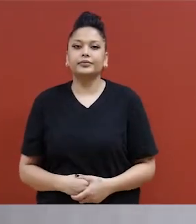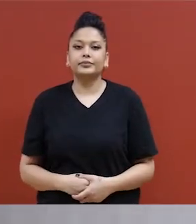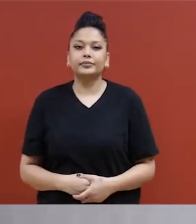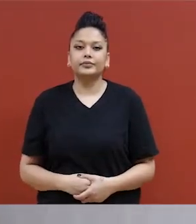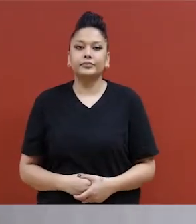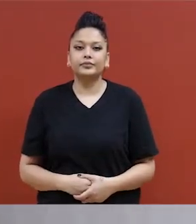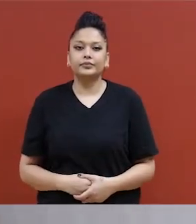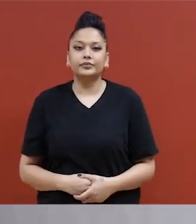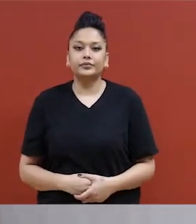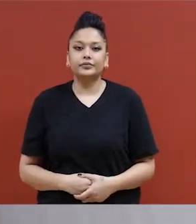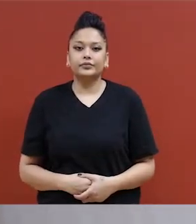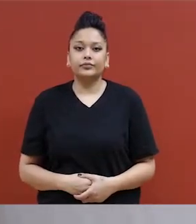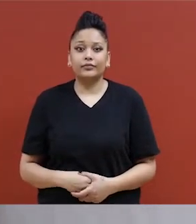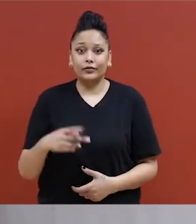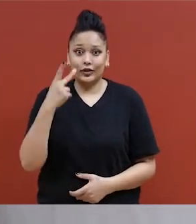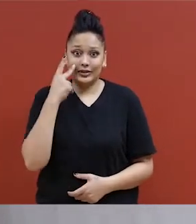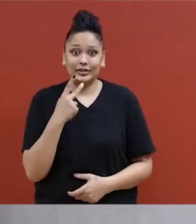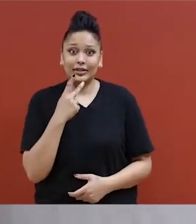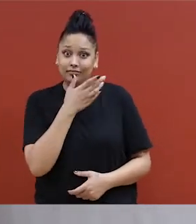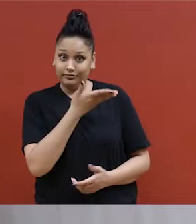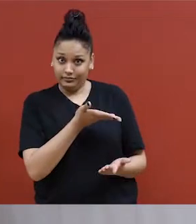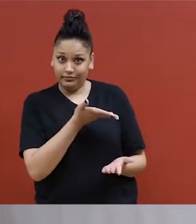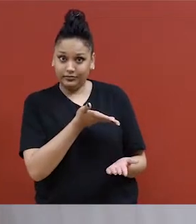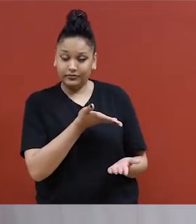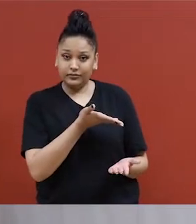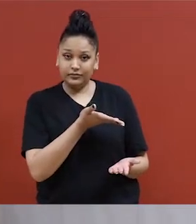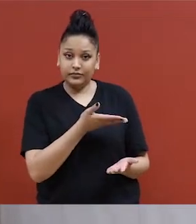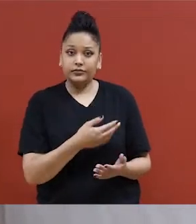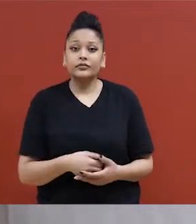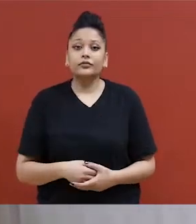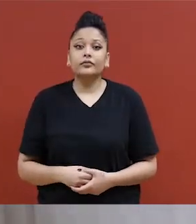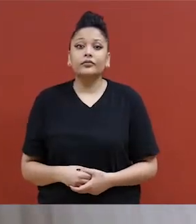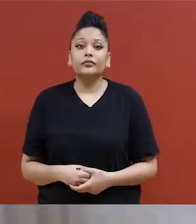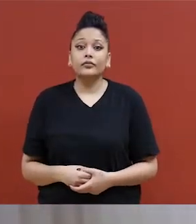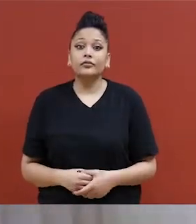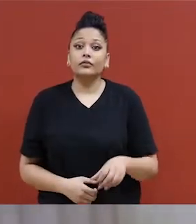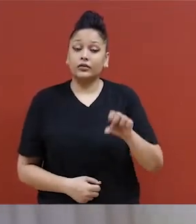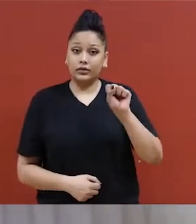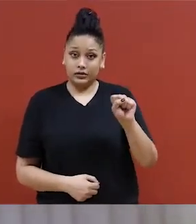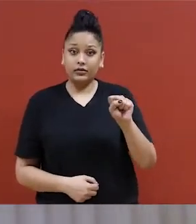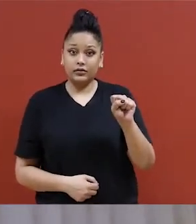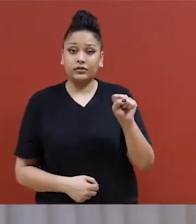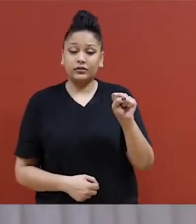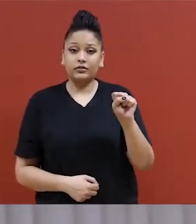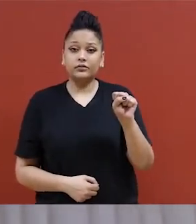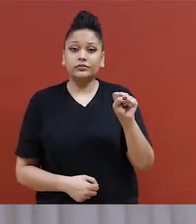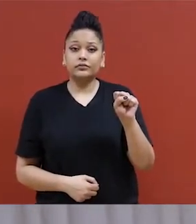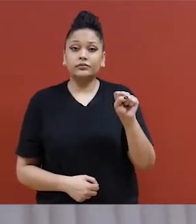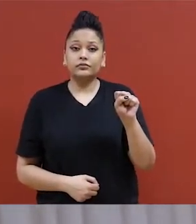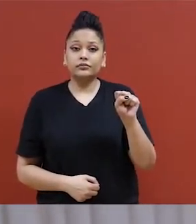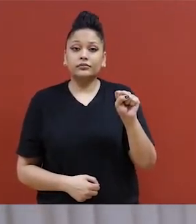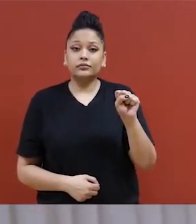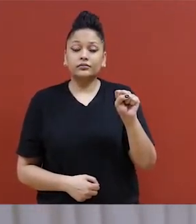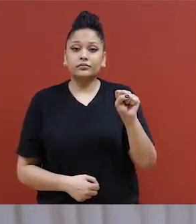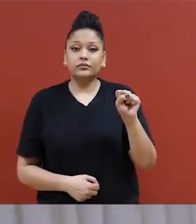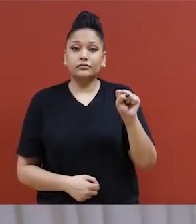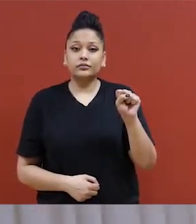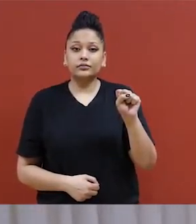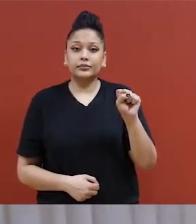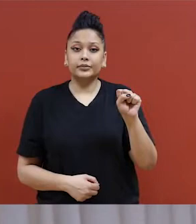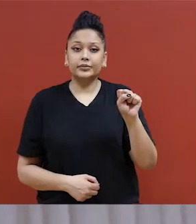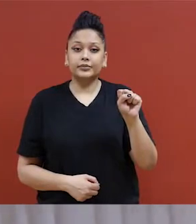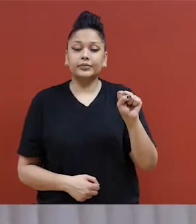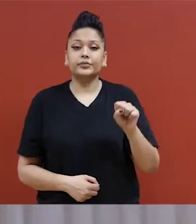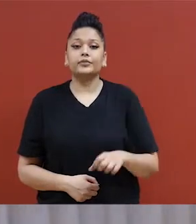fold, fold, wrapping my thumb around the outside of my fist, using that fleshy pad,